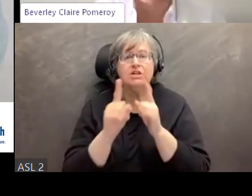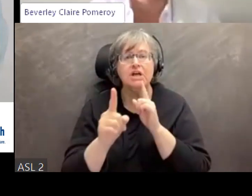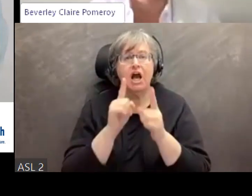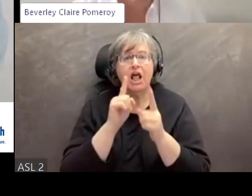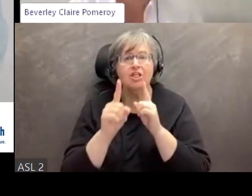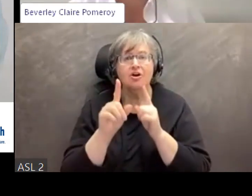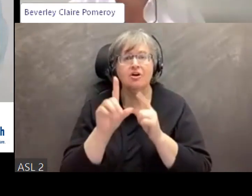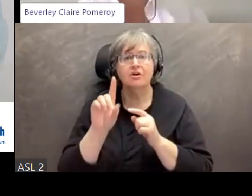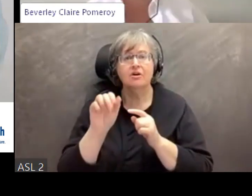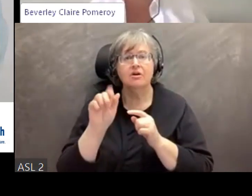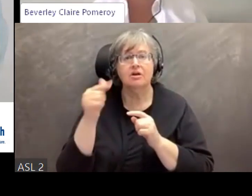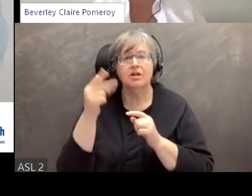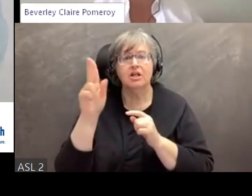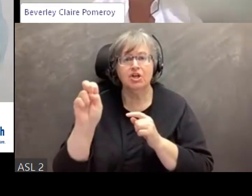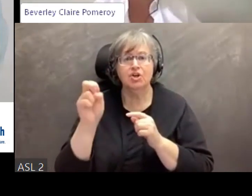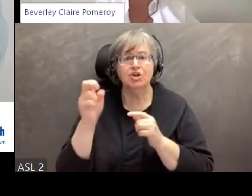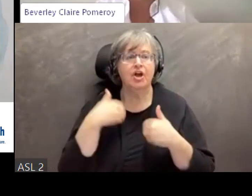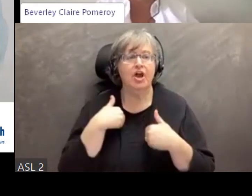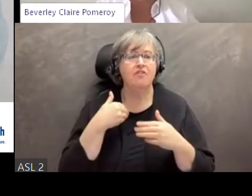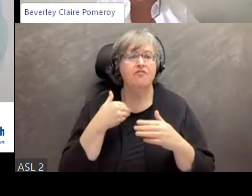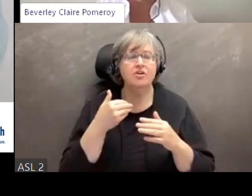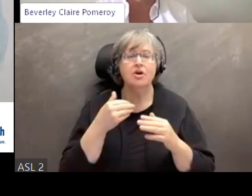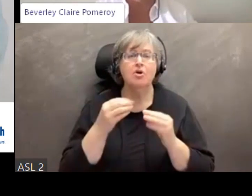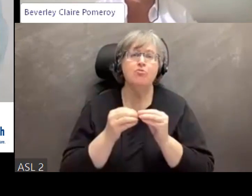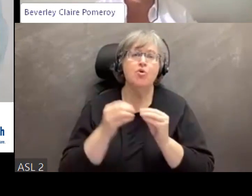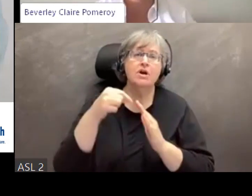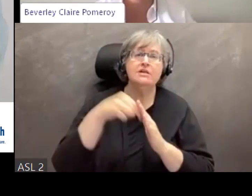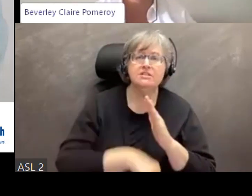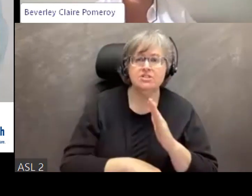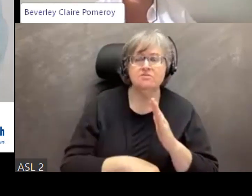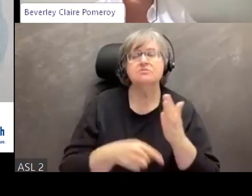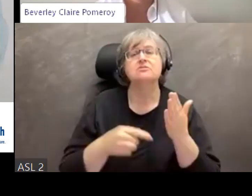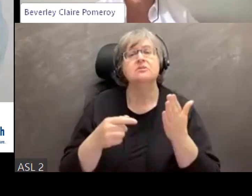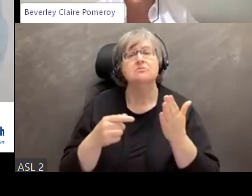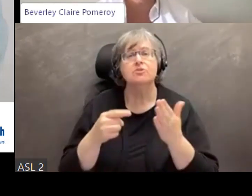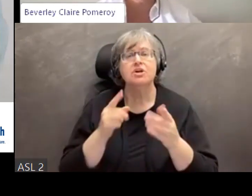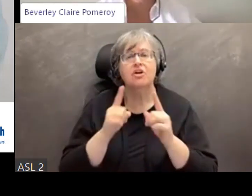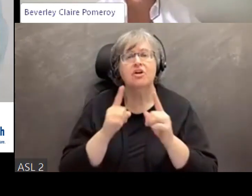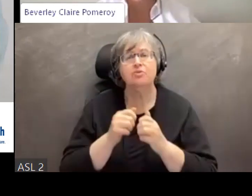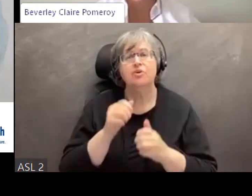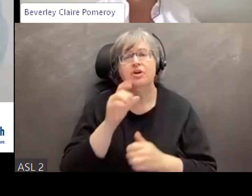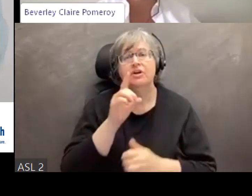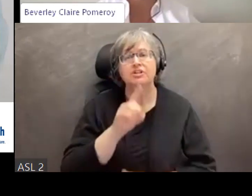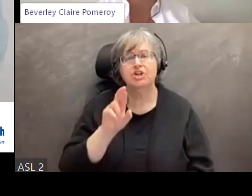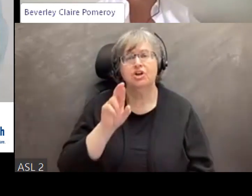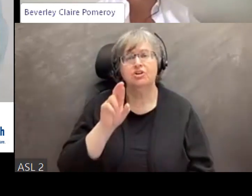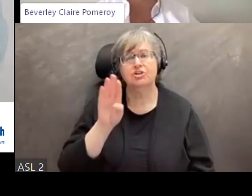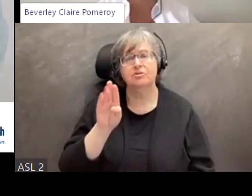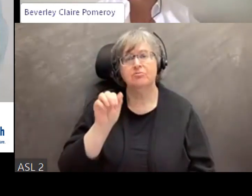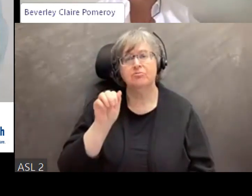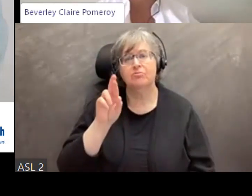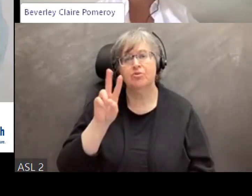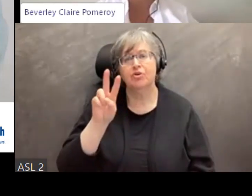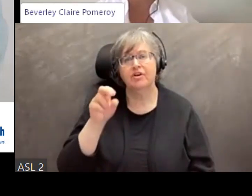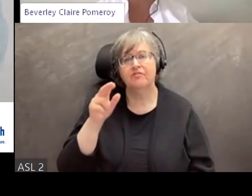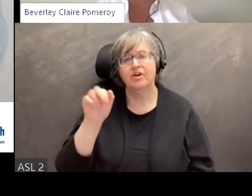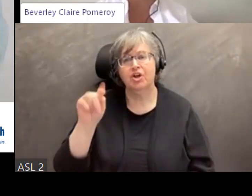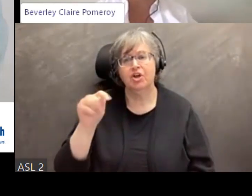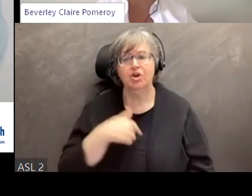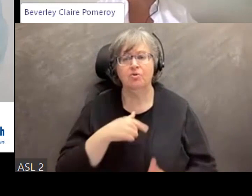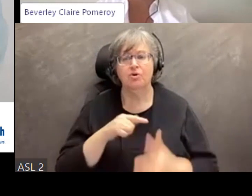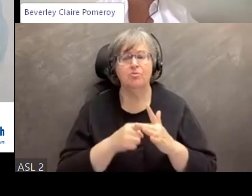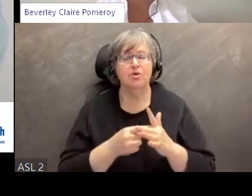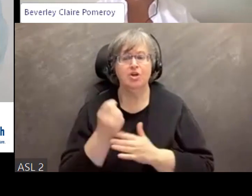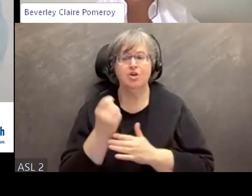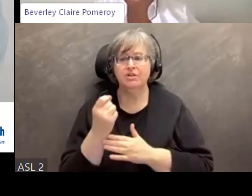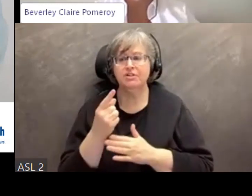that we're looking at, having deeper conversations with Dr. Maria Braveheart. But as we begin to reconsider our use of the term decolonizing